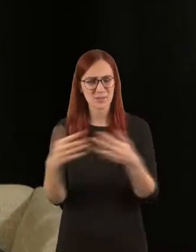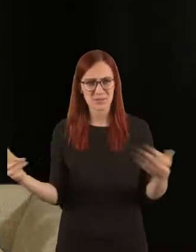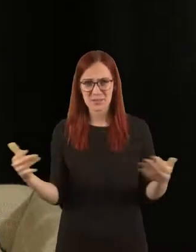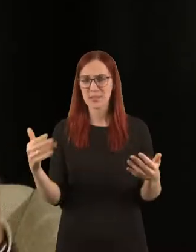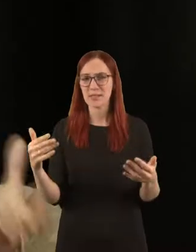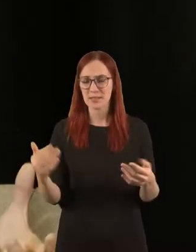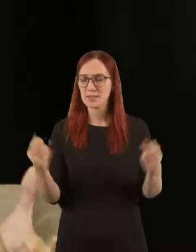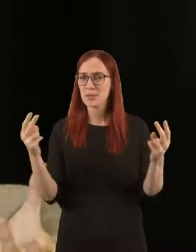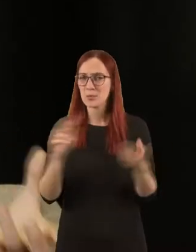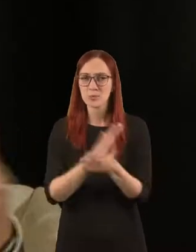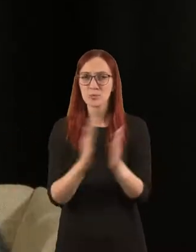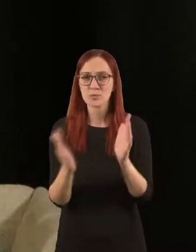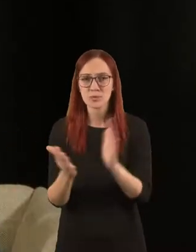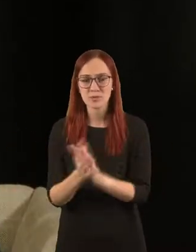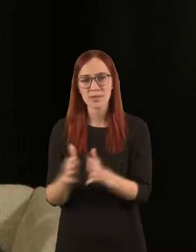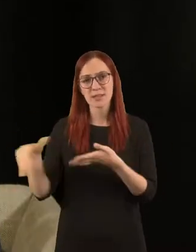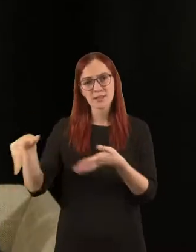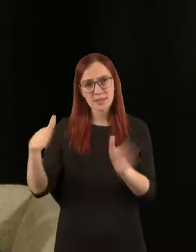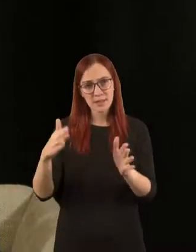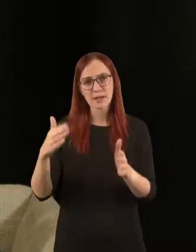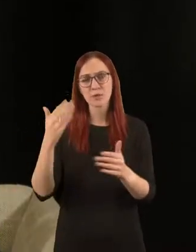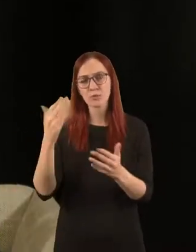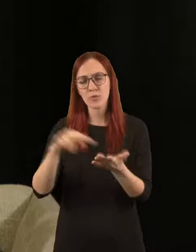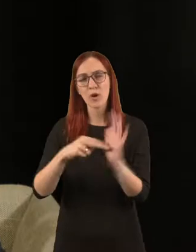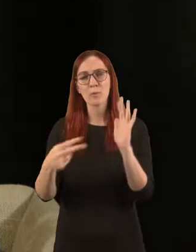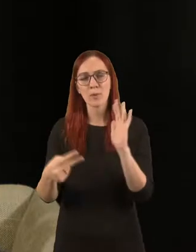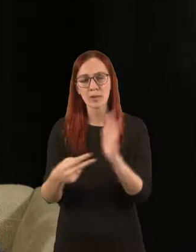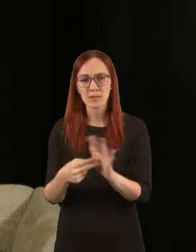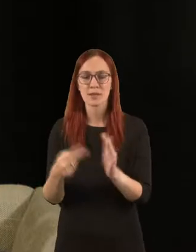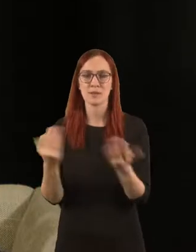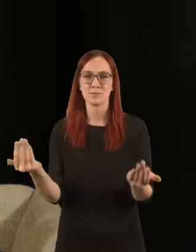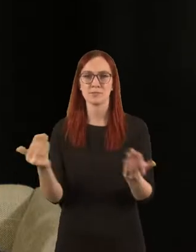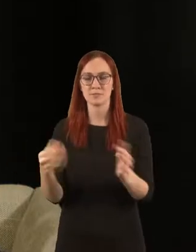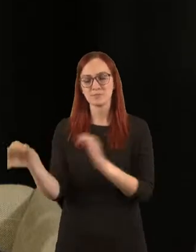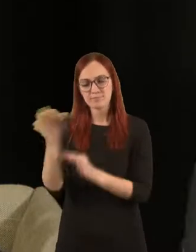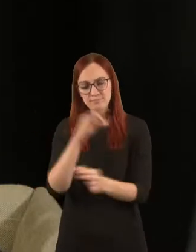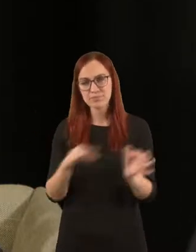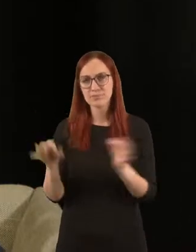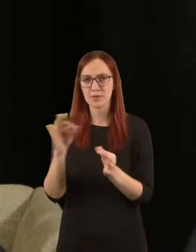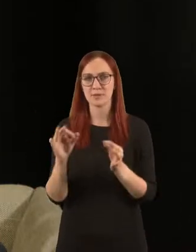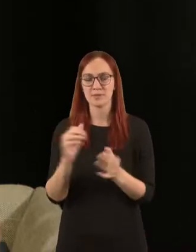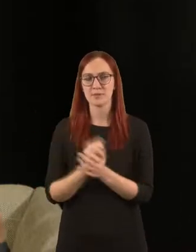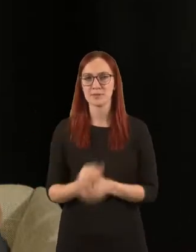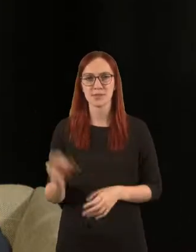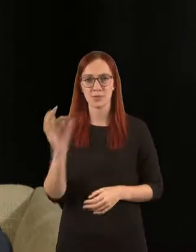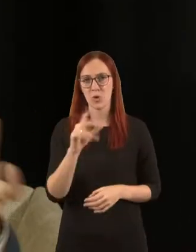where vehicles are able to enter from a side road. So